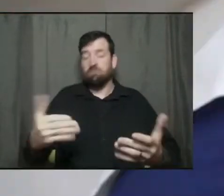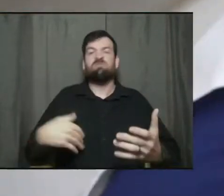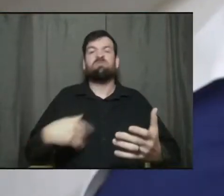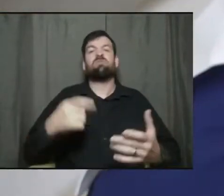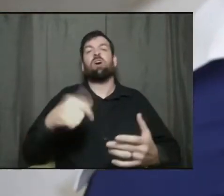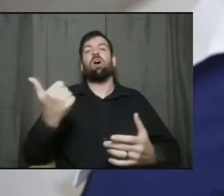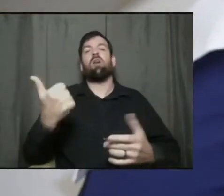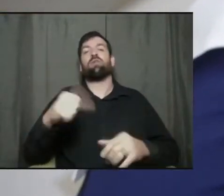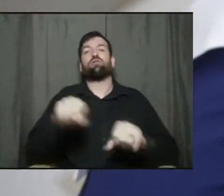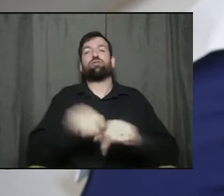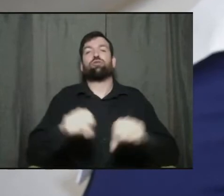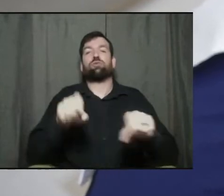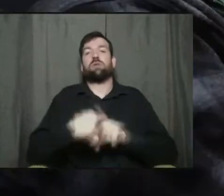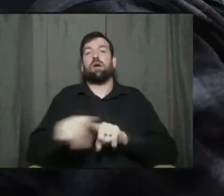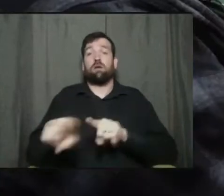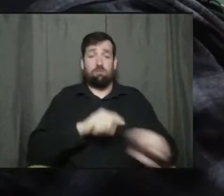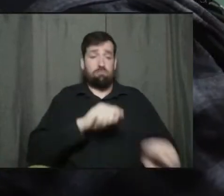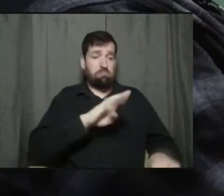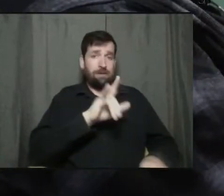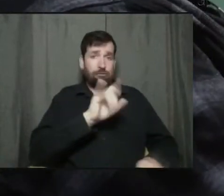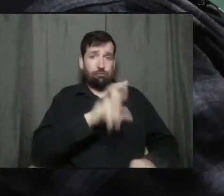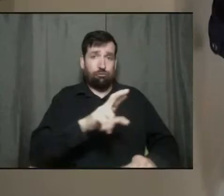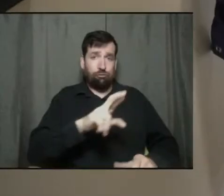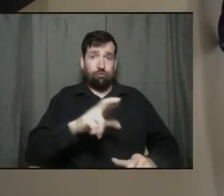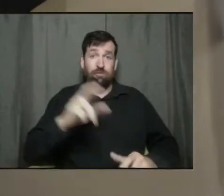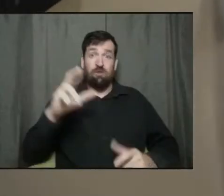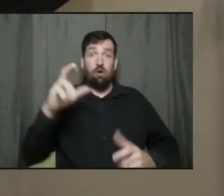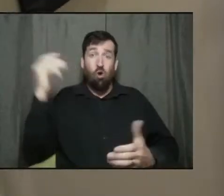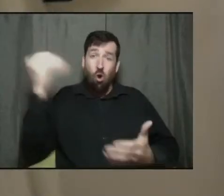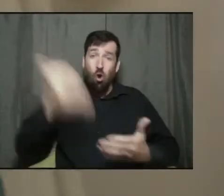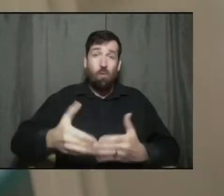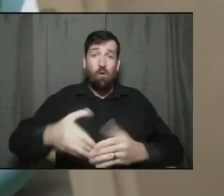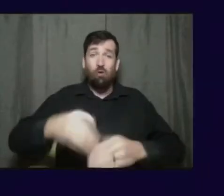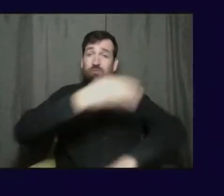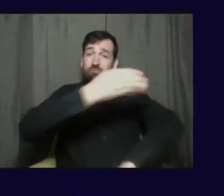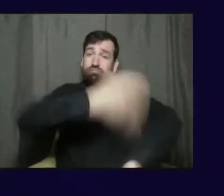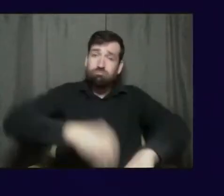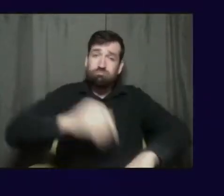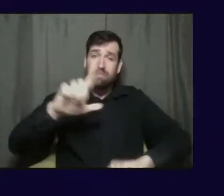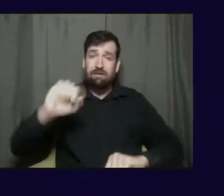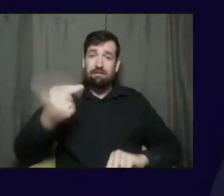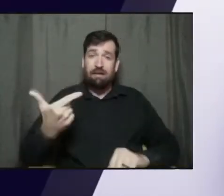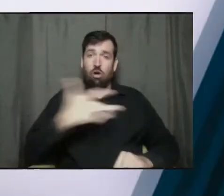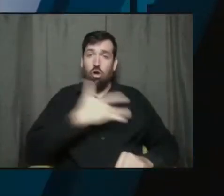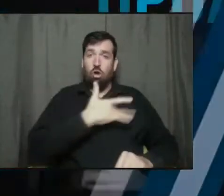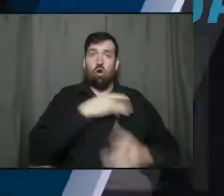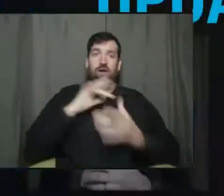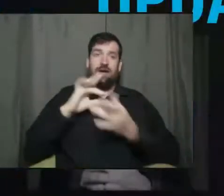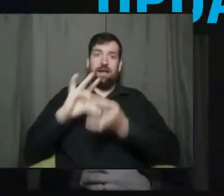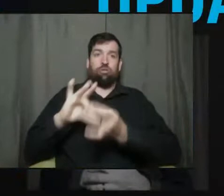a blister on his foot to nearly losing his leg, learn the heart connection to the procedure that saved him.